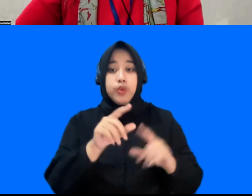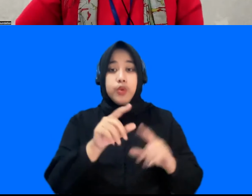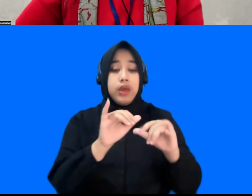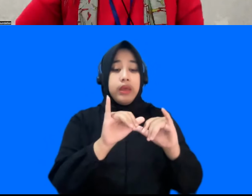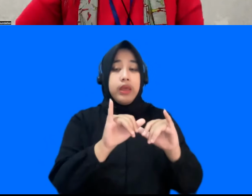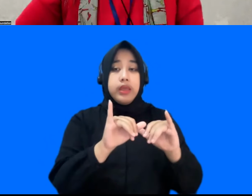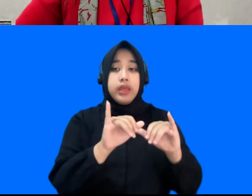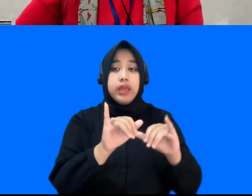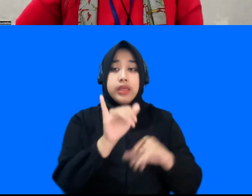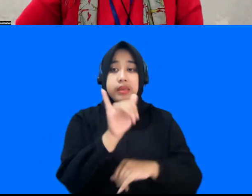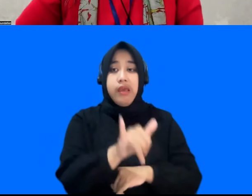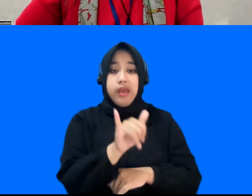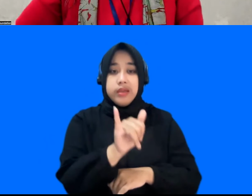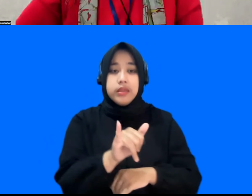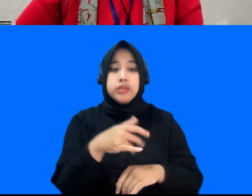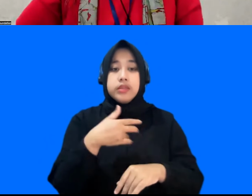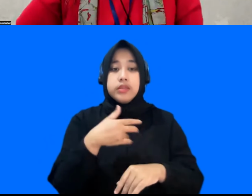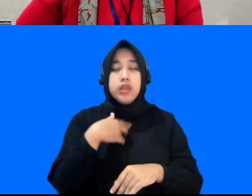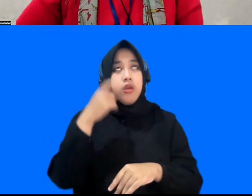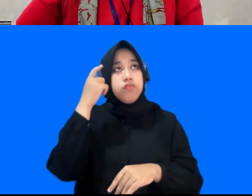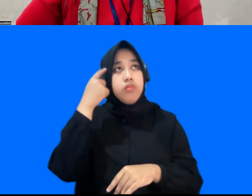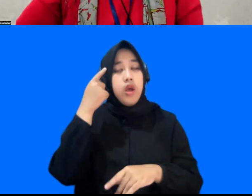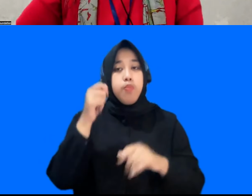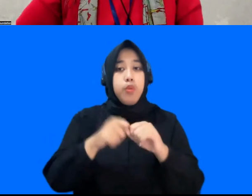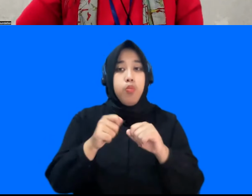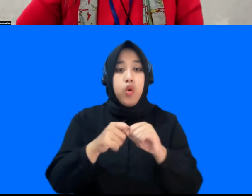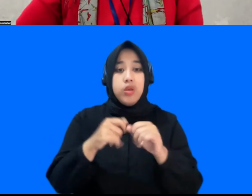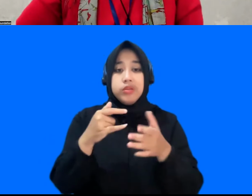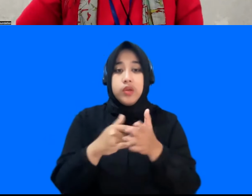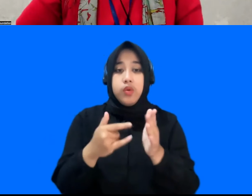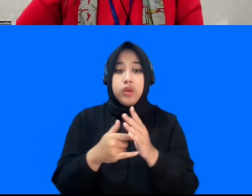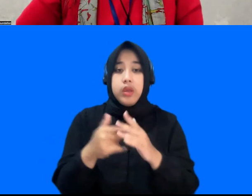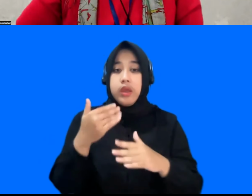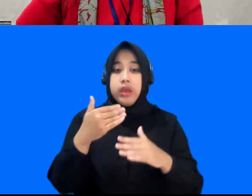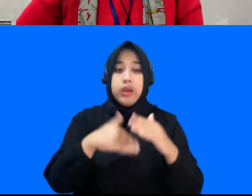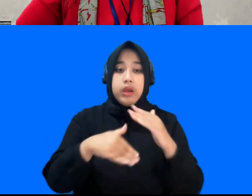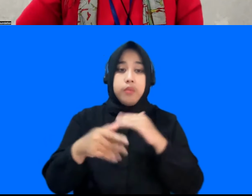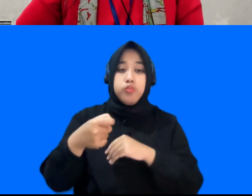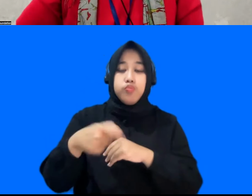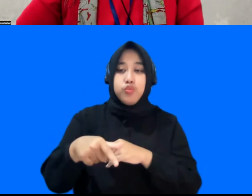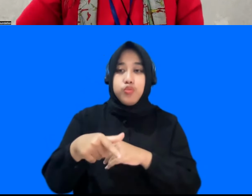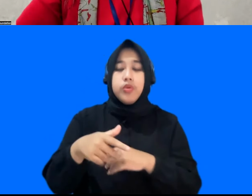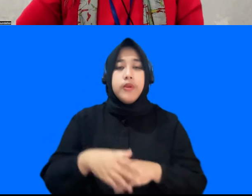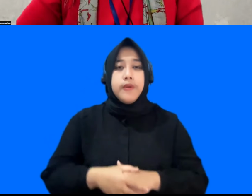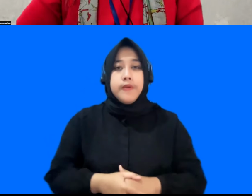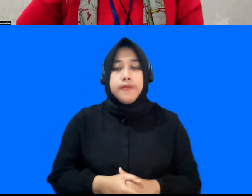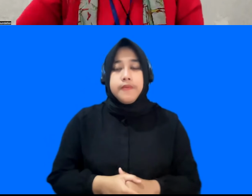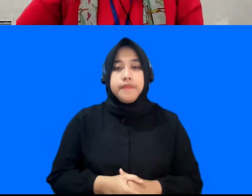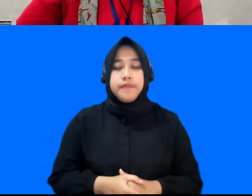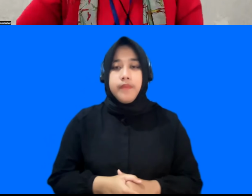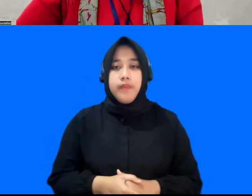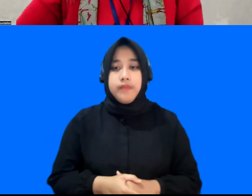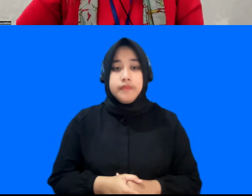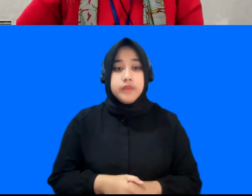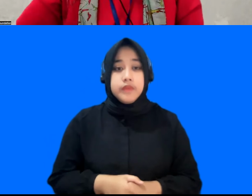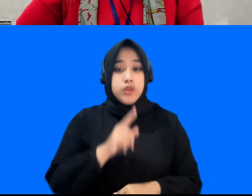Thanks, Patrick. And we have one which will be the last question or comment. Min, would you like to please go ahead? You've got your hand